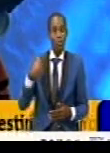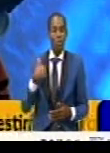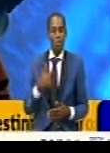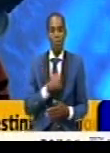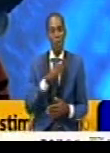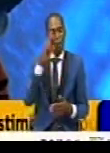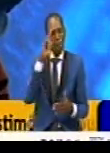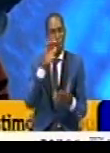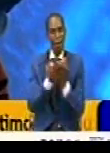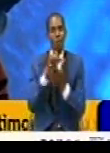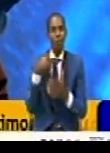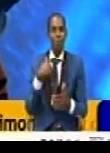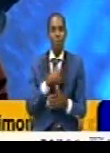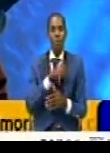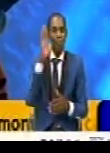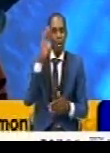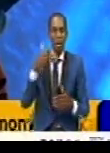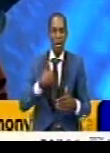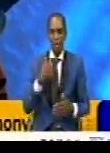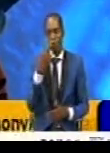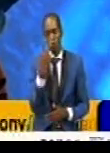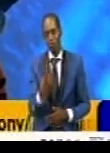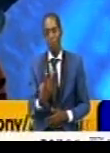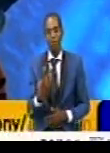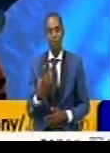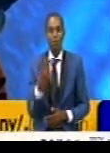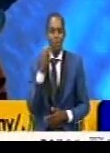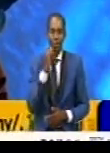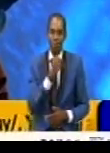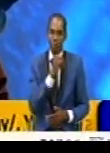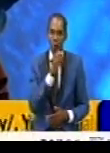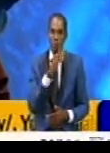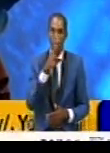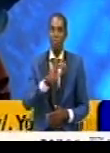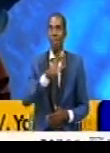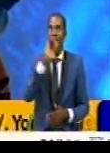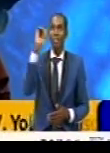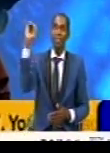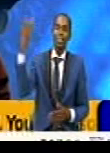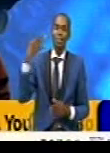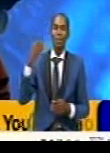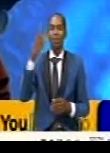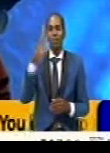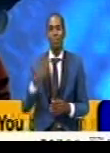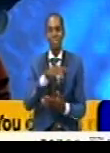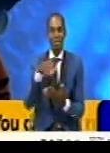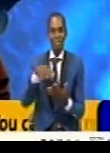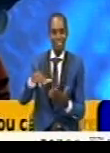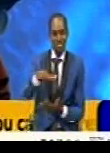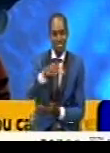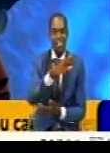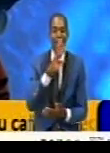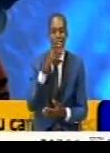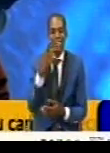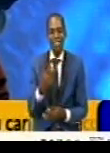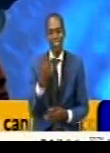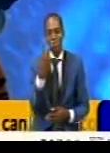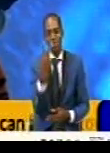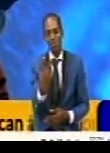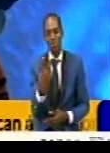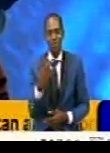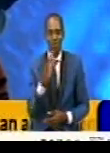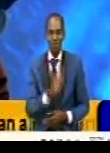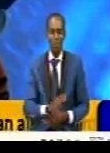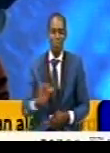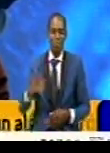is pair, because we believe that we are going to have twins. And by the special grace of God, these